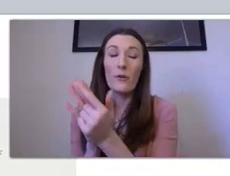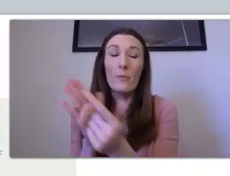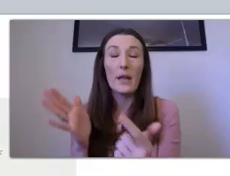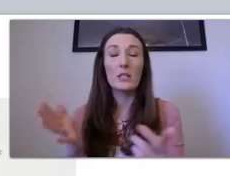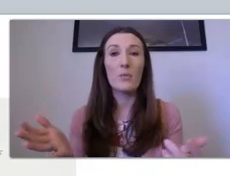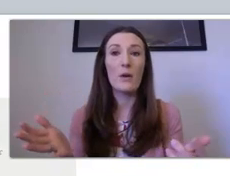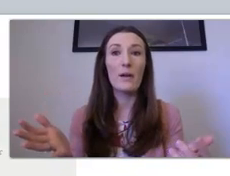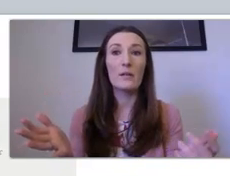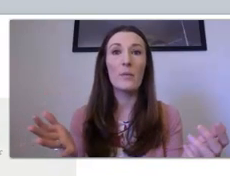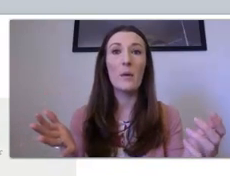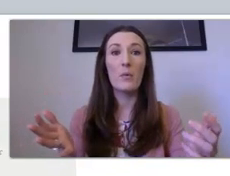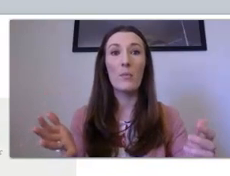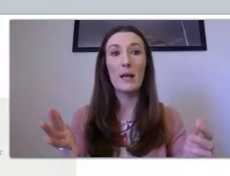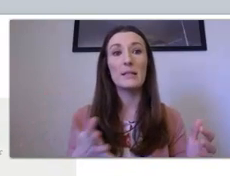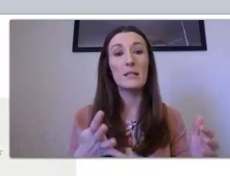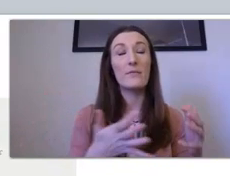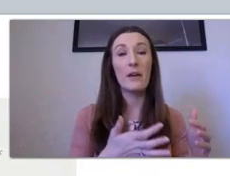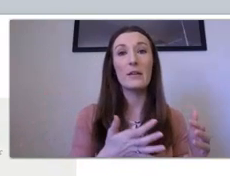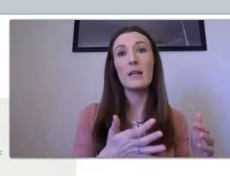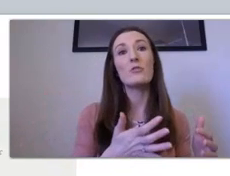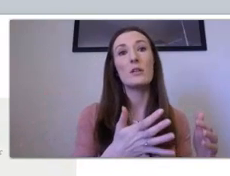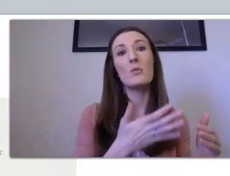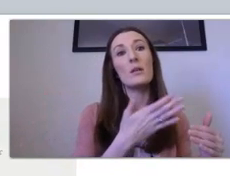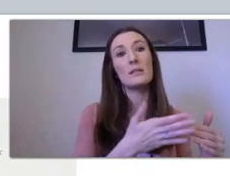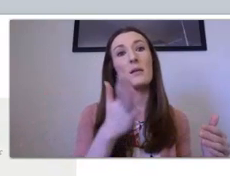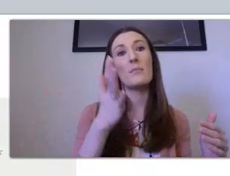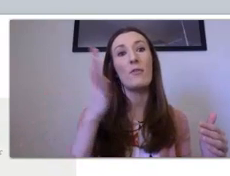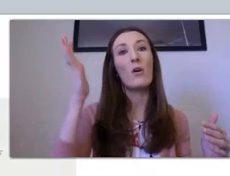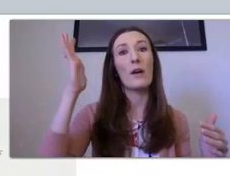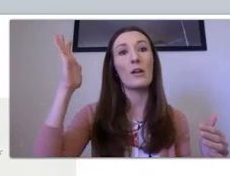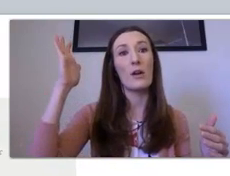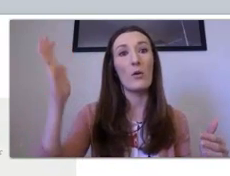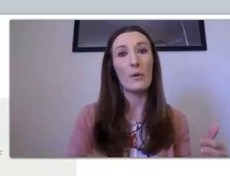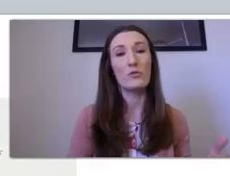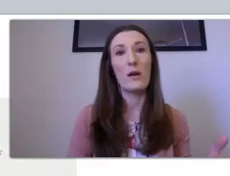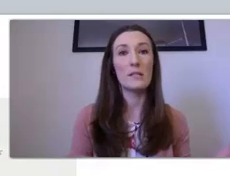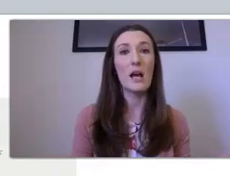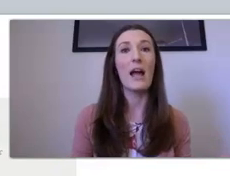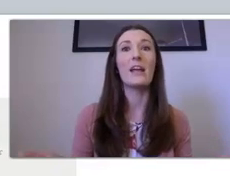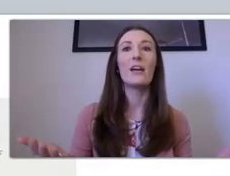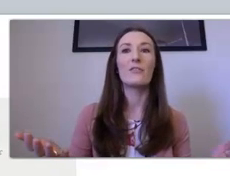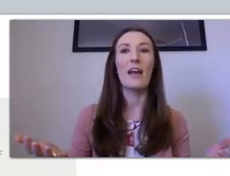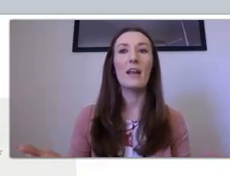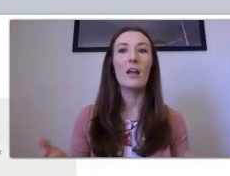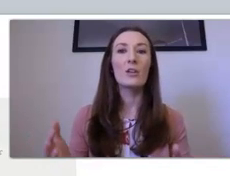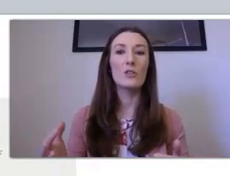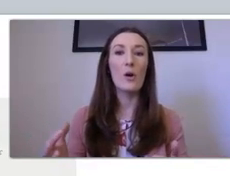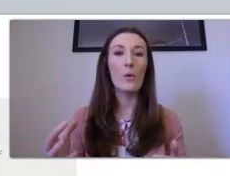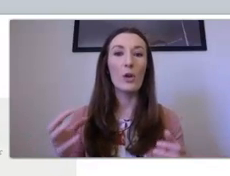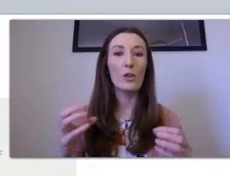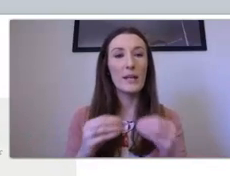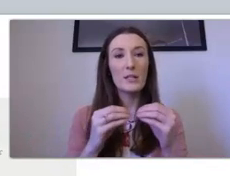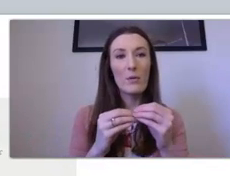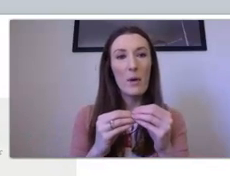You are forbidden to run around a swimming pool because it is very dangerous. You could slip, fall, crack your head open, drown, and die, right?